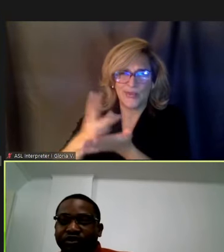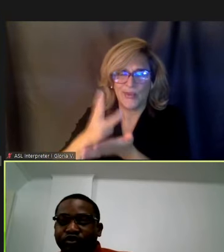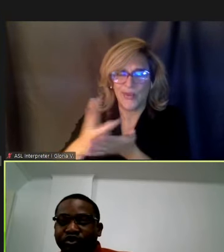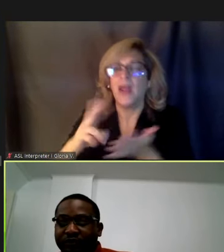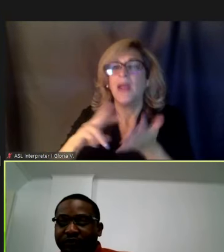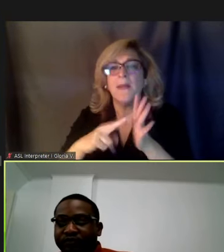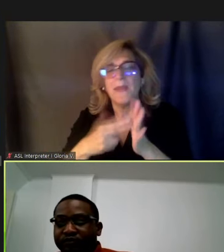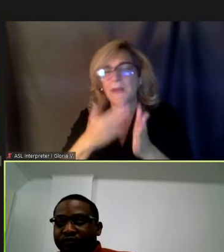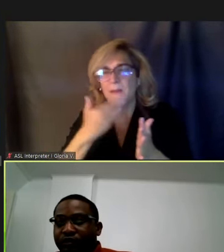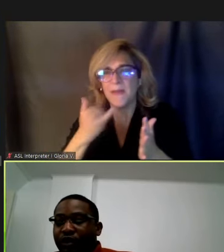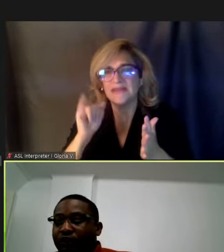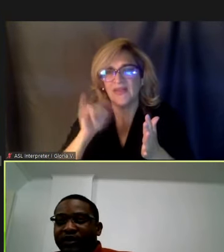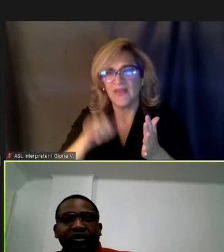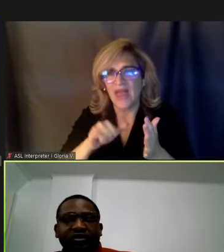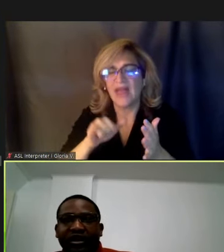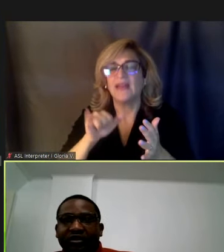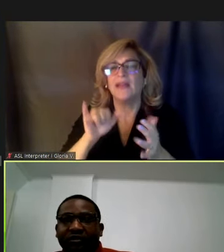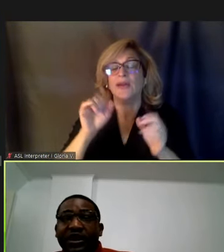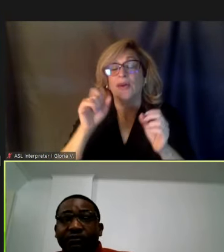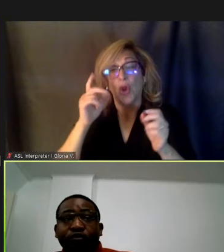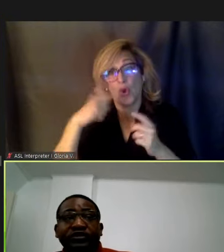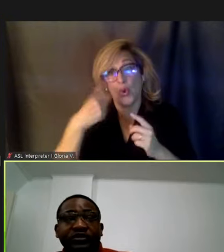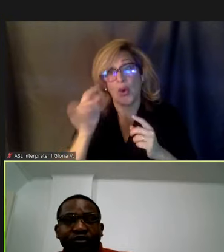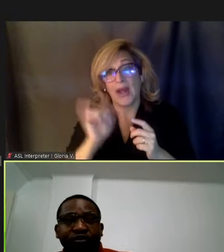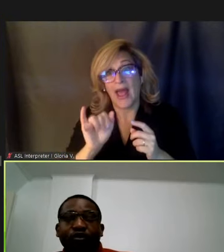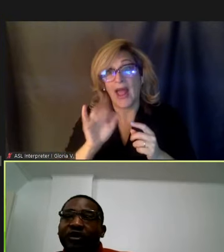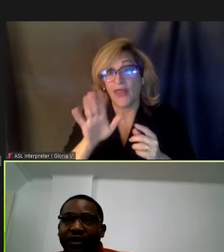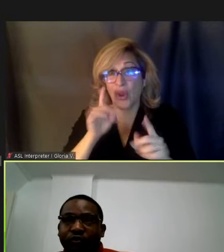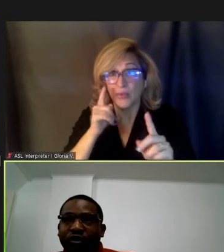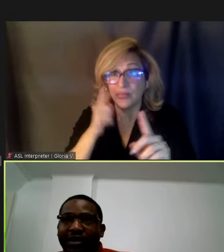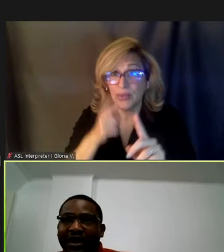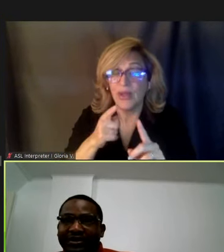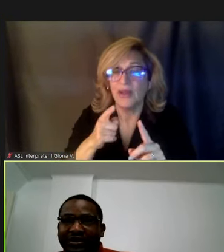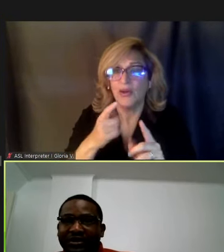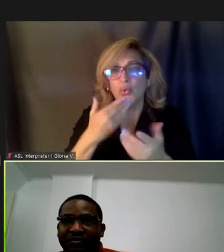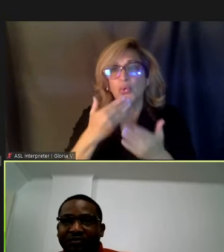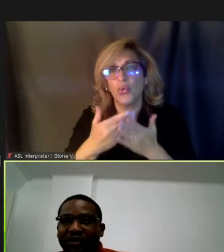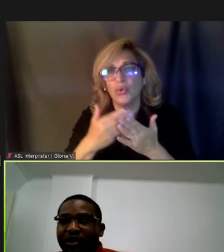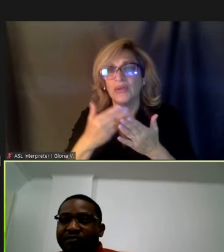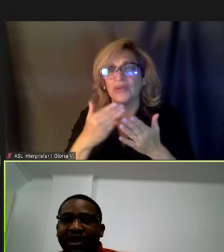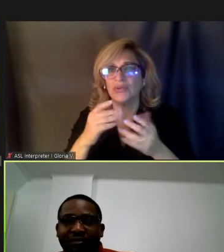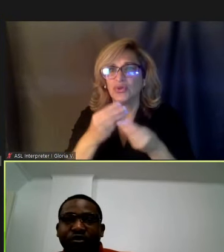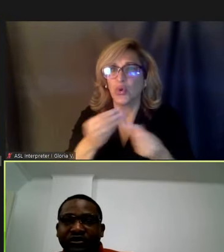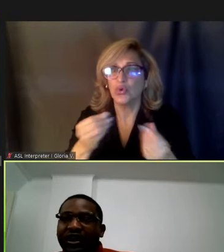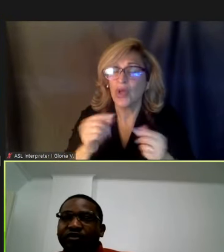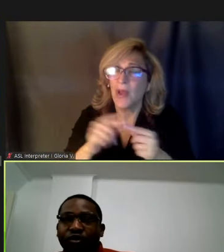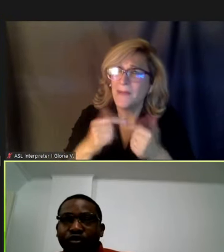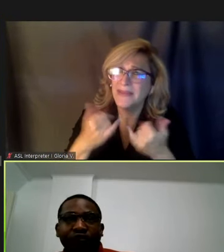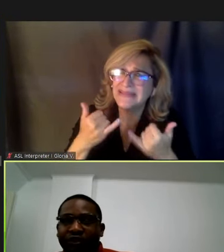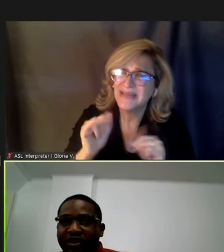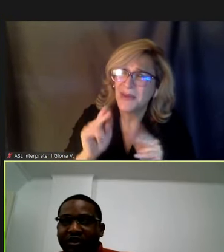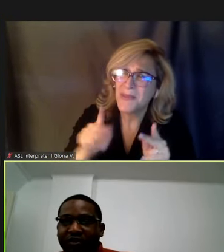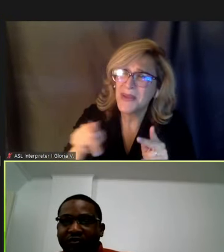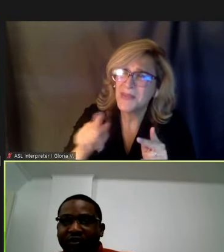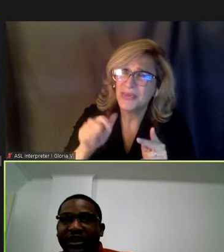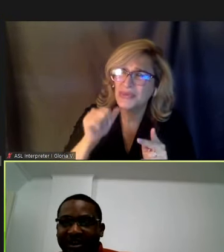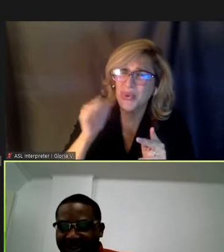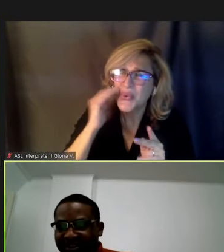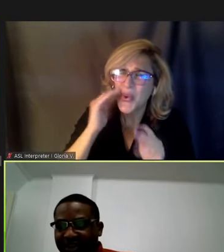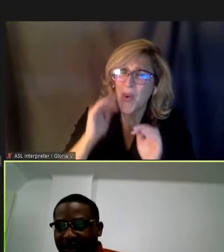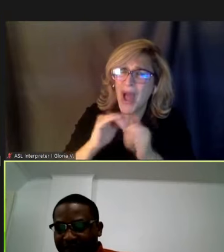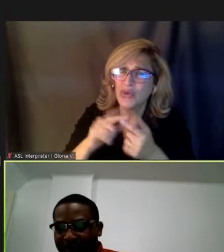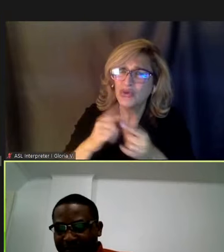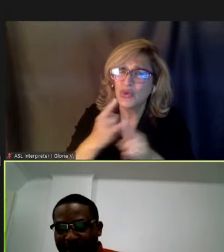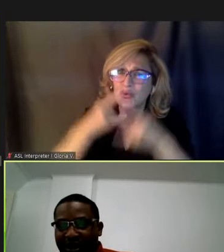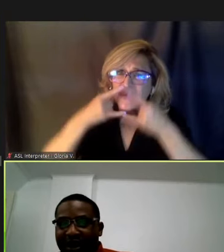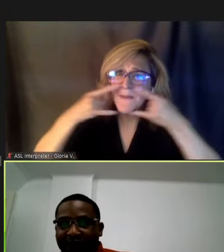viable solution. Over a year later, people still don't know how to wear a mask. A baby knows how to roll over in a year, can